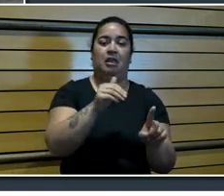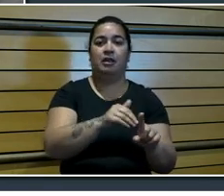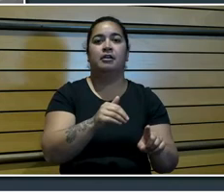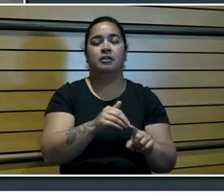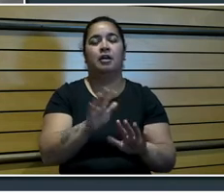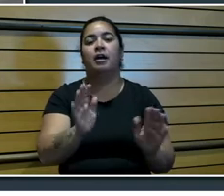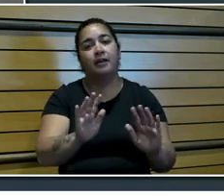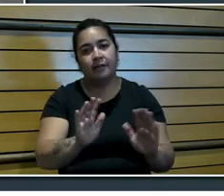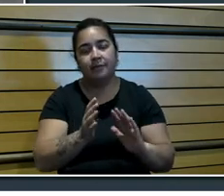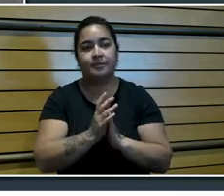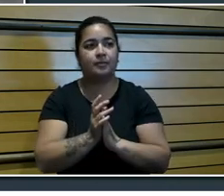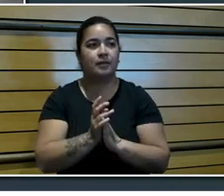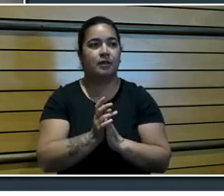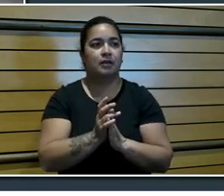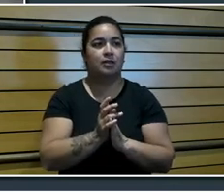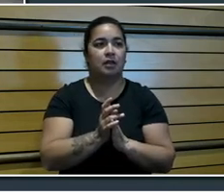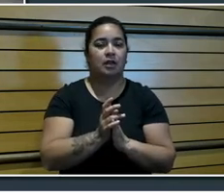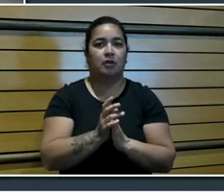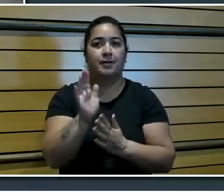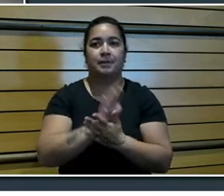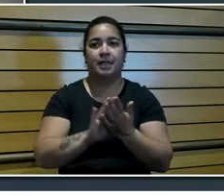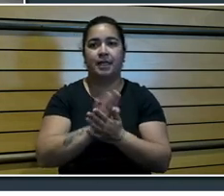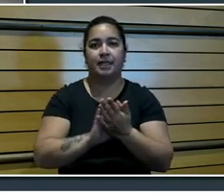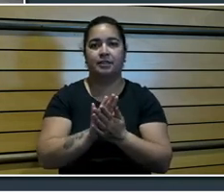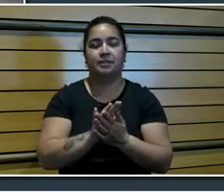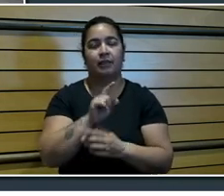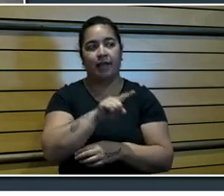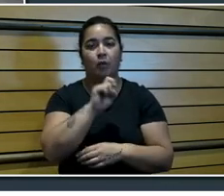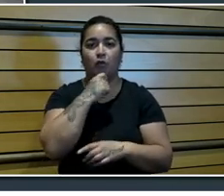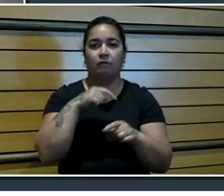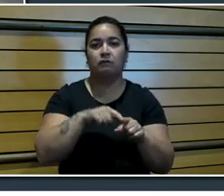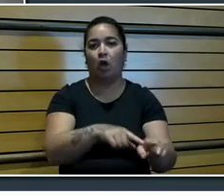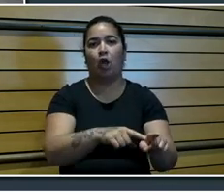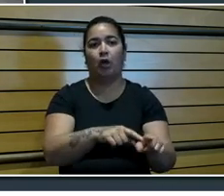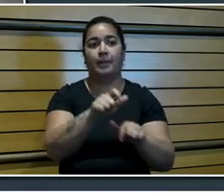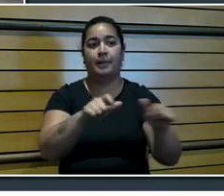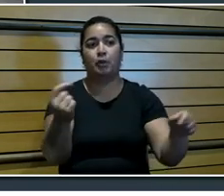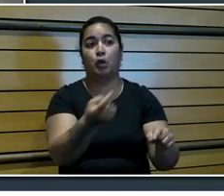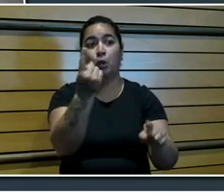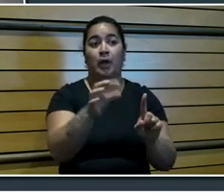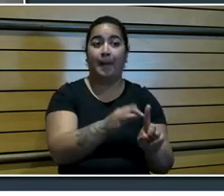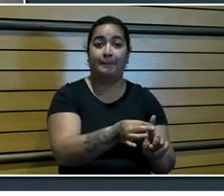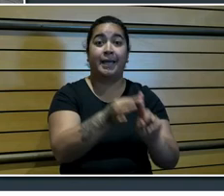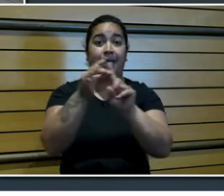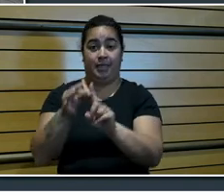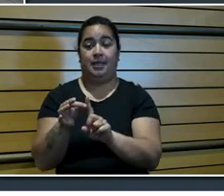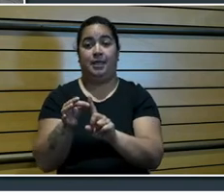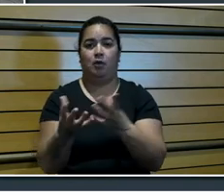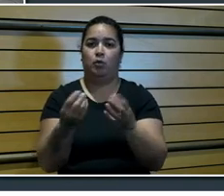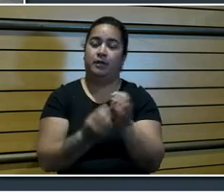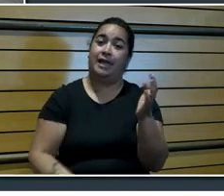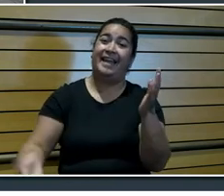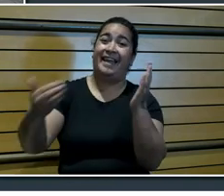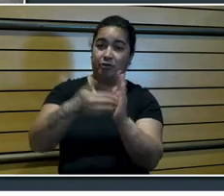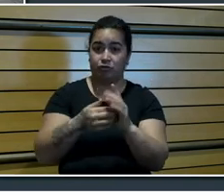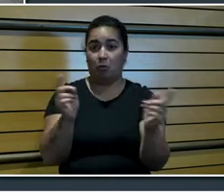they're saying is that of who elects them and the city, with that added bonus of having